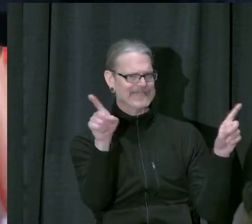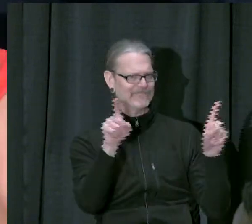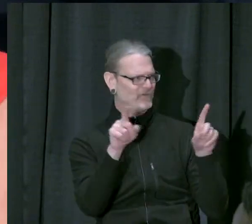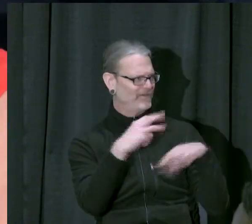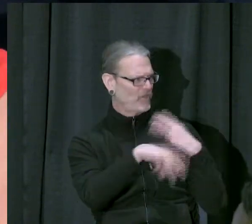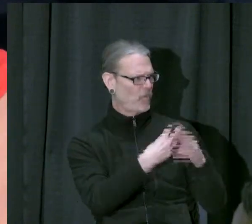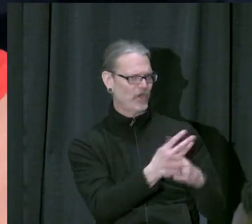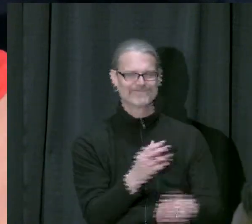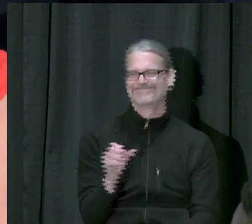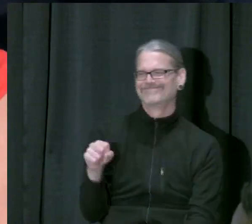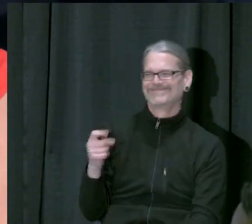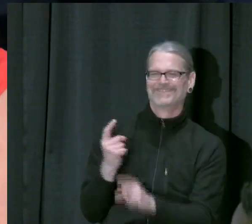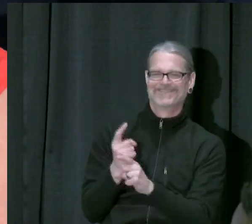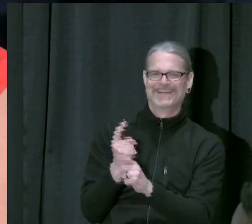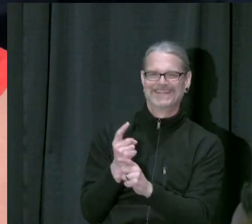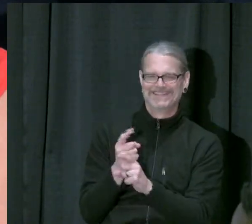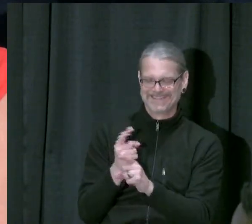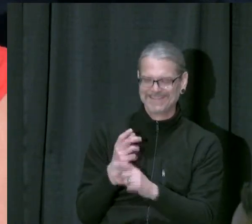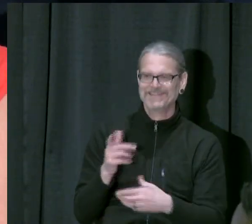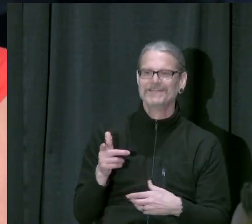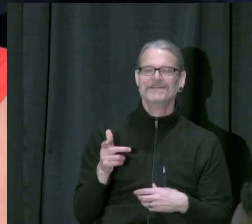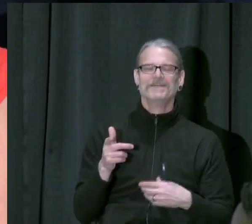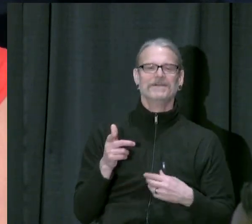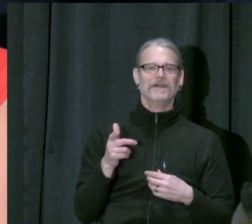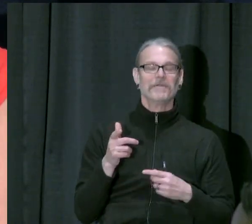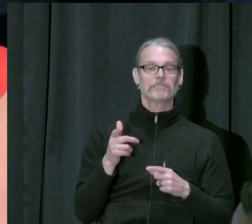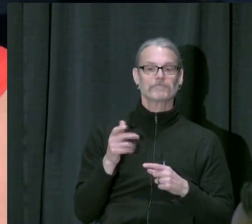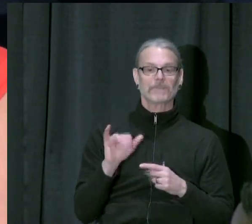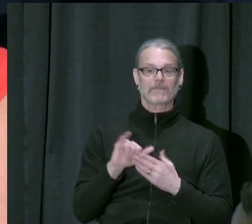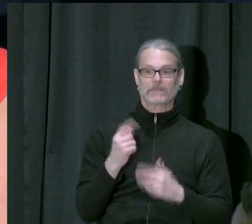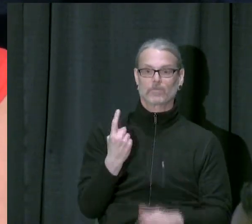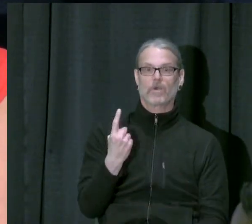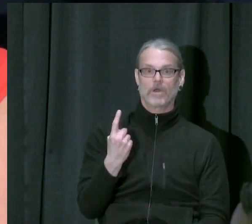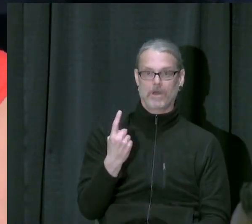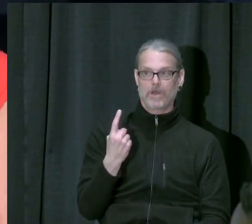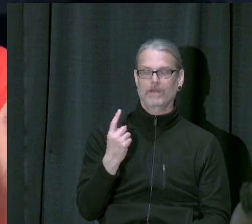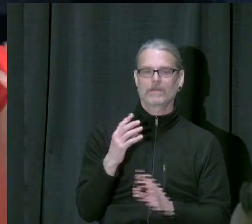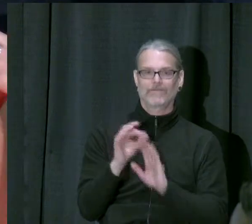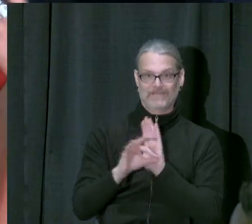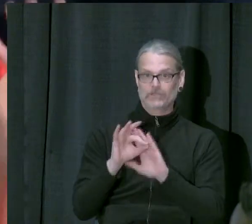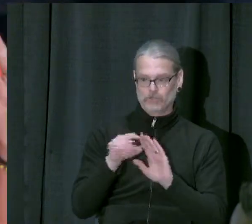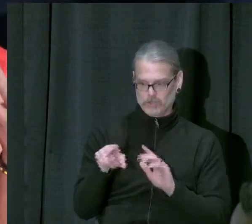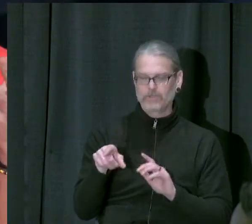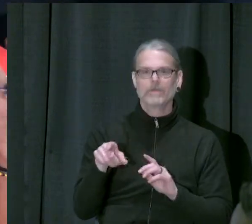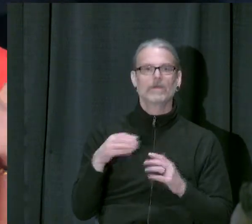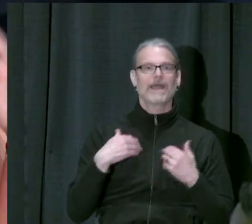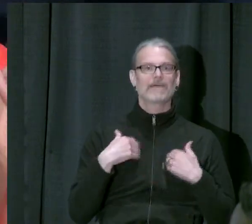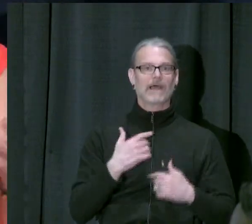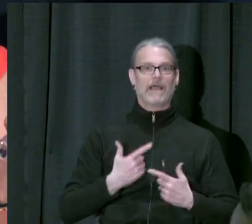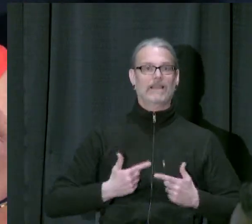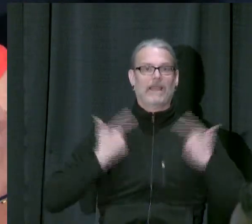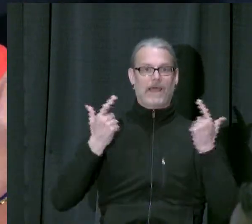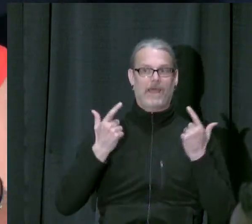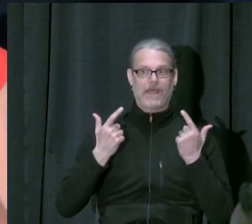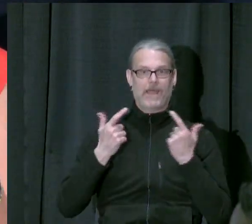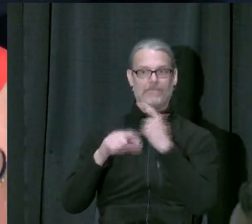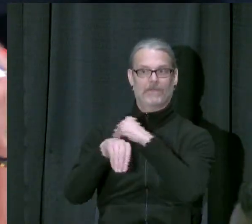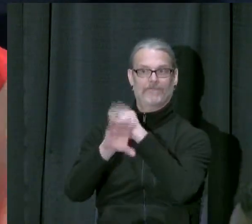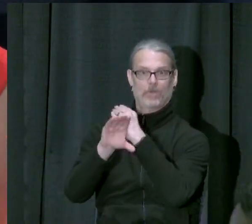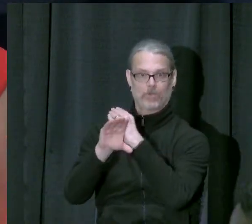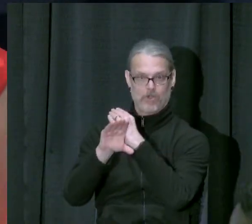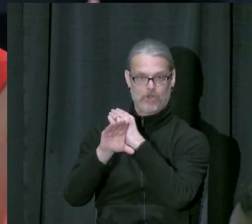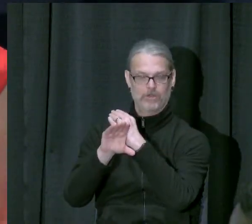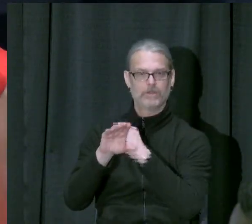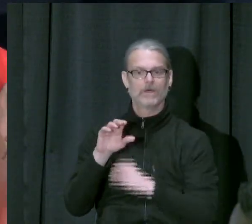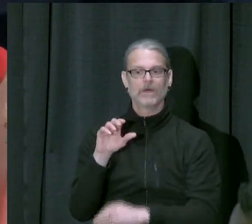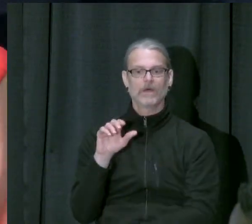heart is the work we did on call captioning. So that is where you're on a live video call, an Alexa to Alexa video call,